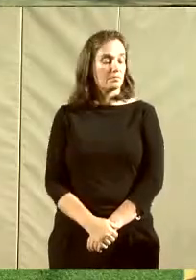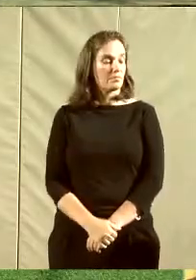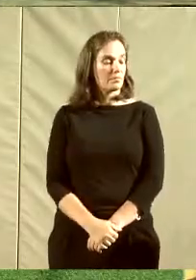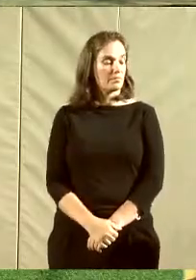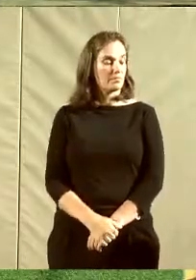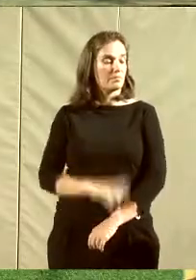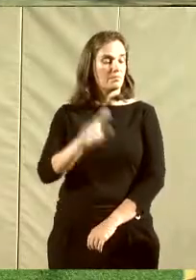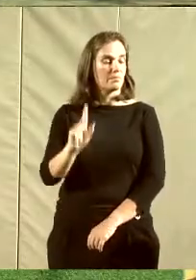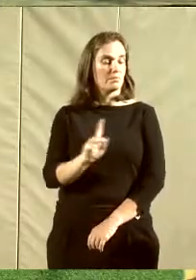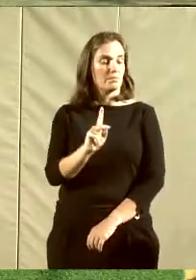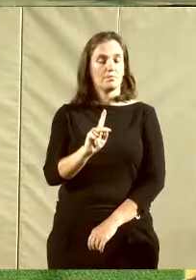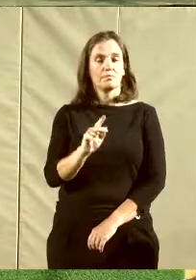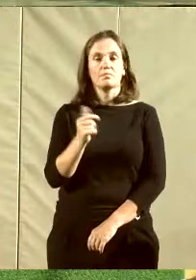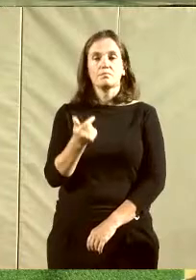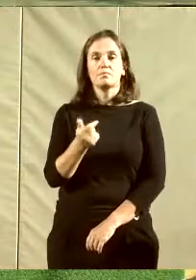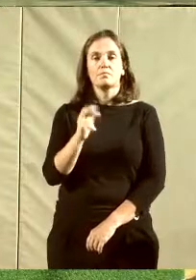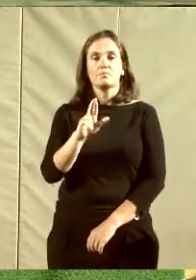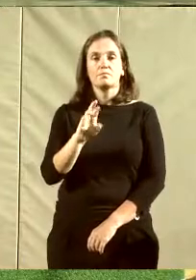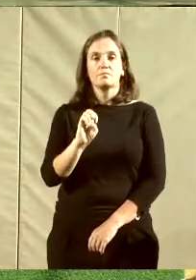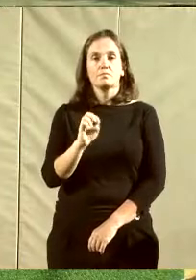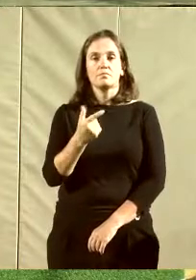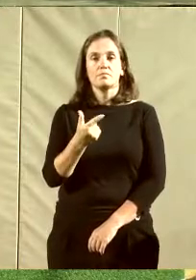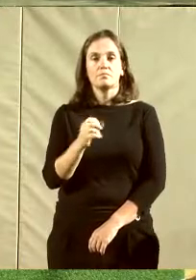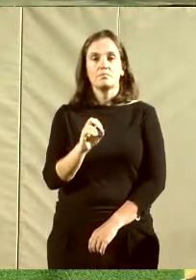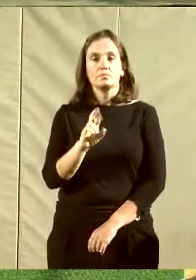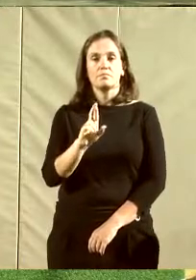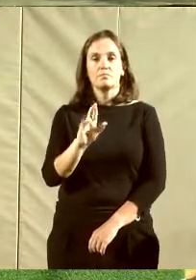Kaylee Nicole Gregory.